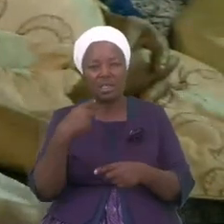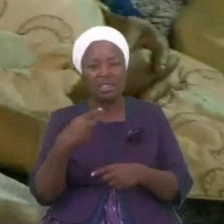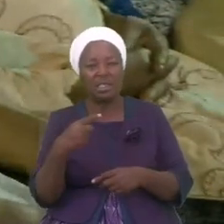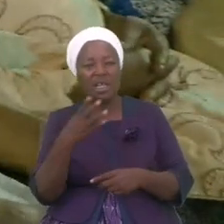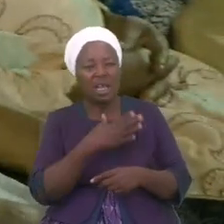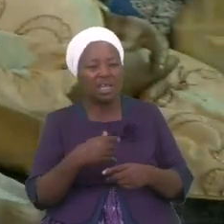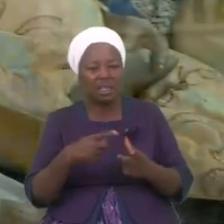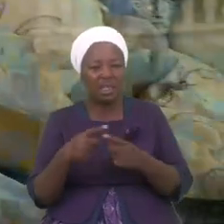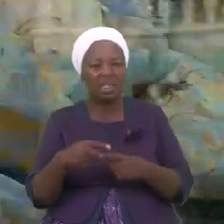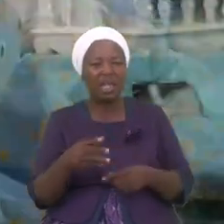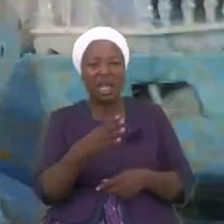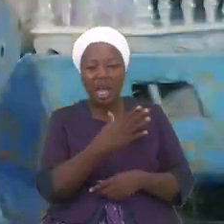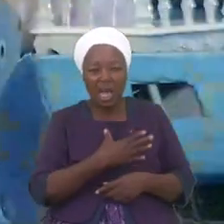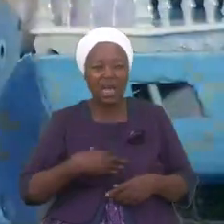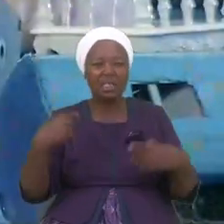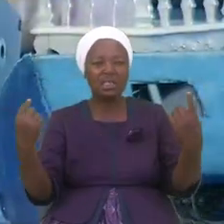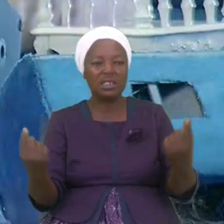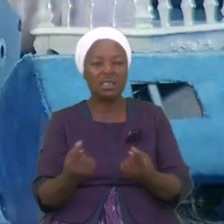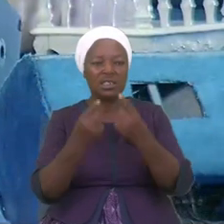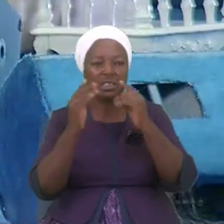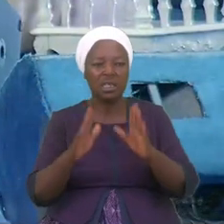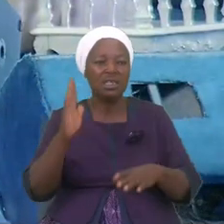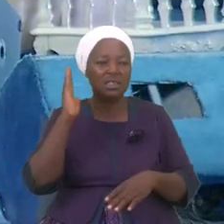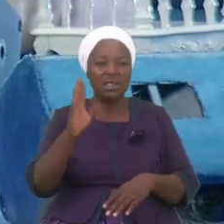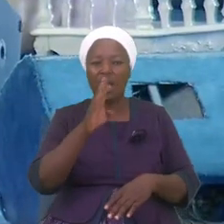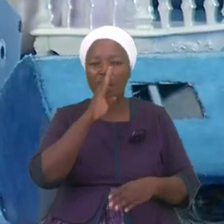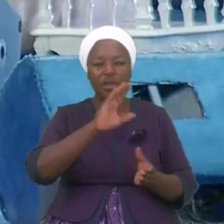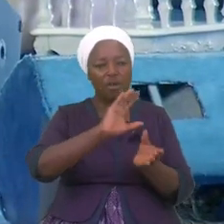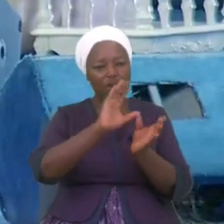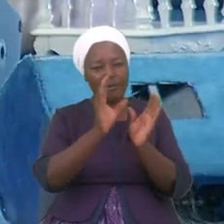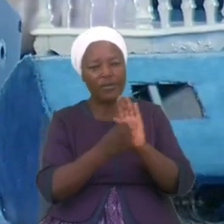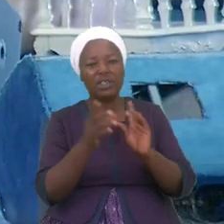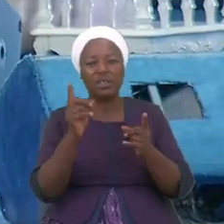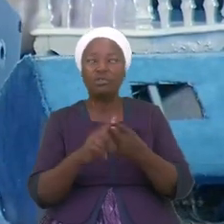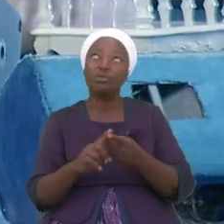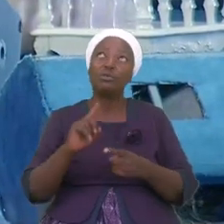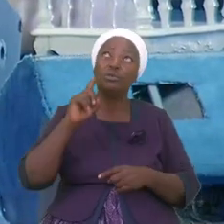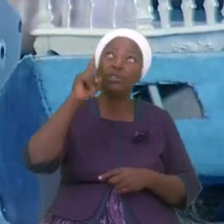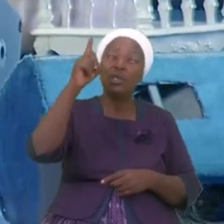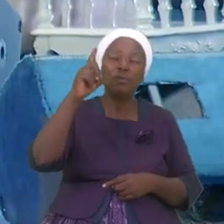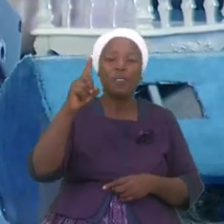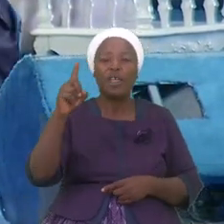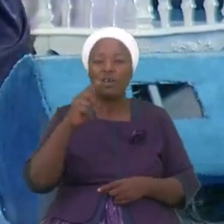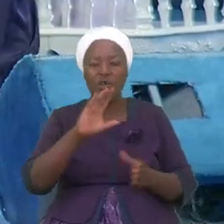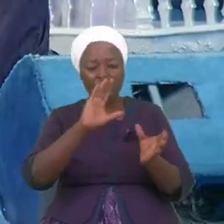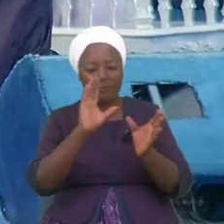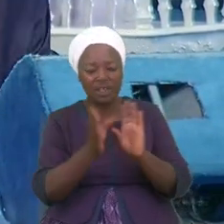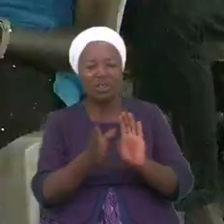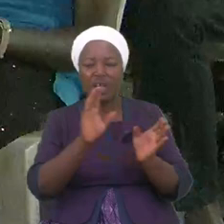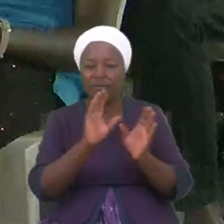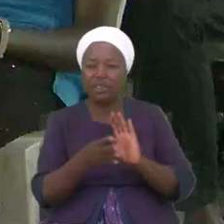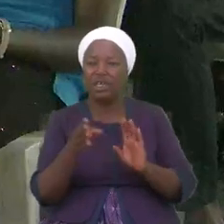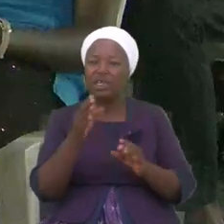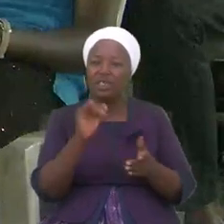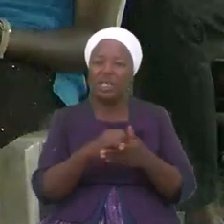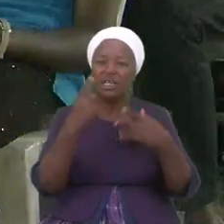said, and sinners shall be converted unto you. Conversion. That sinners, they will